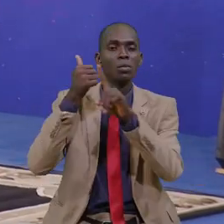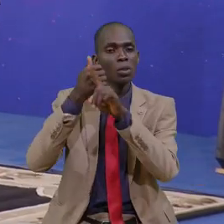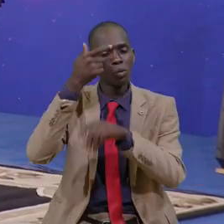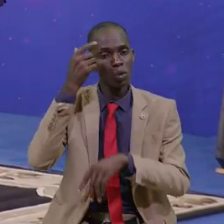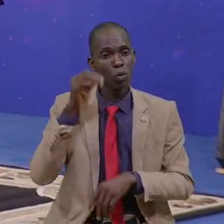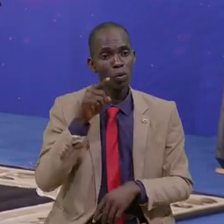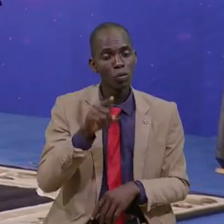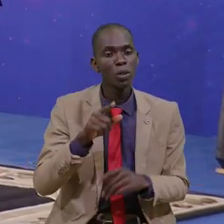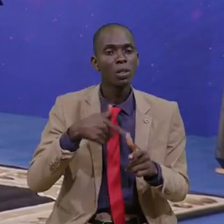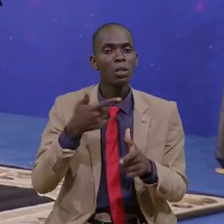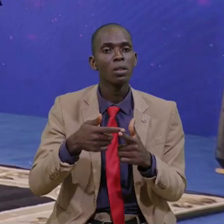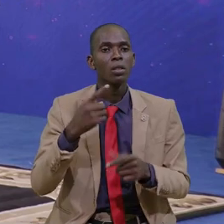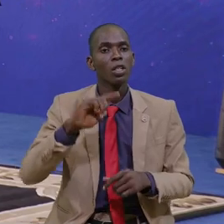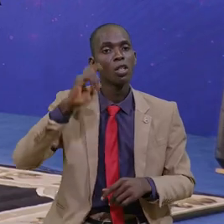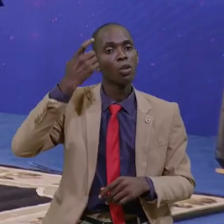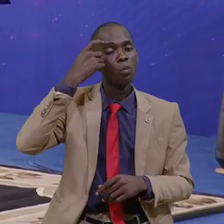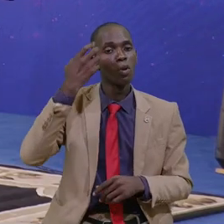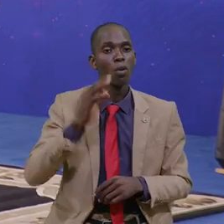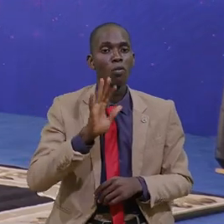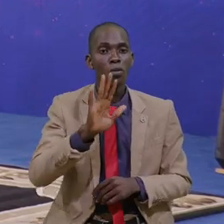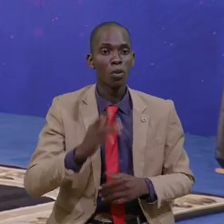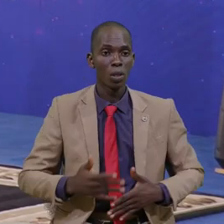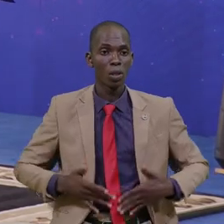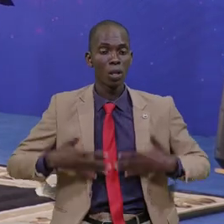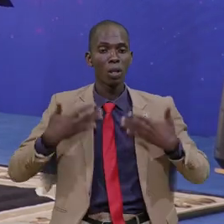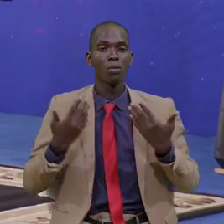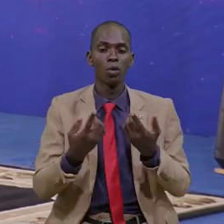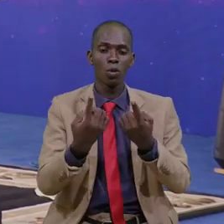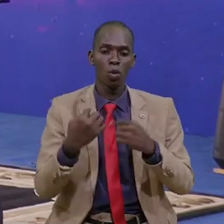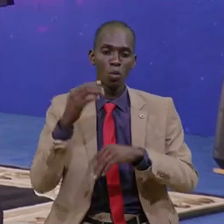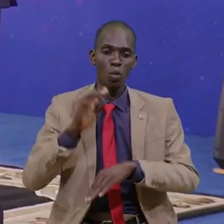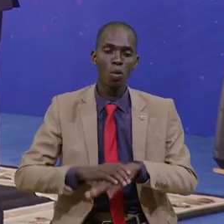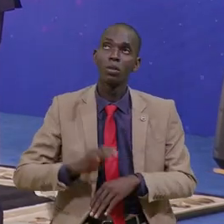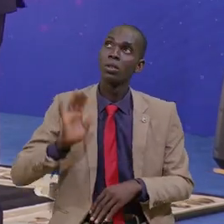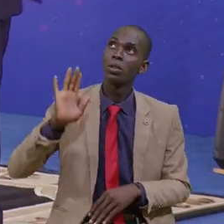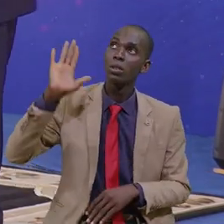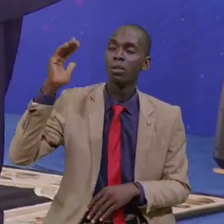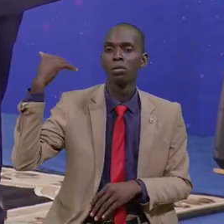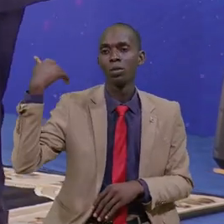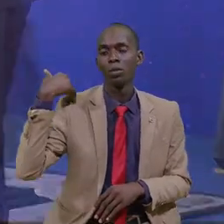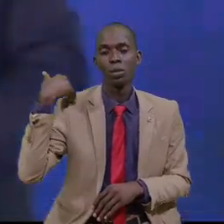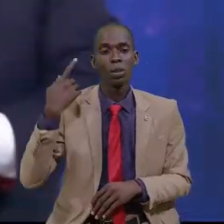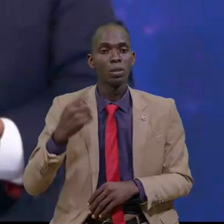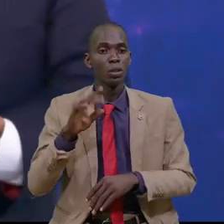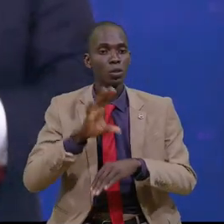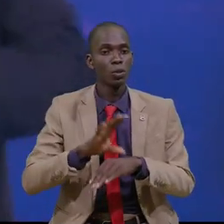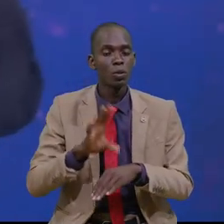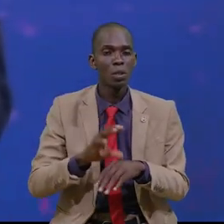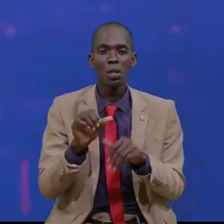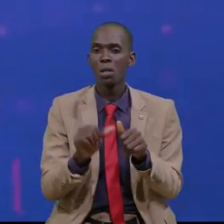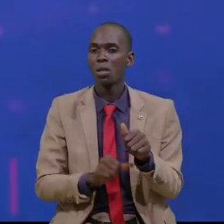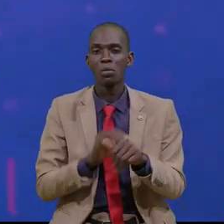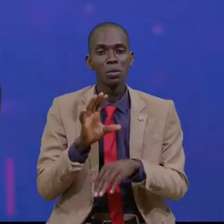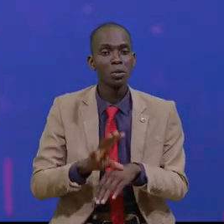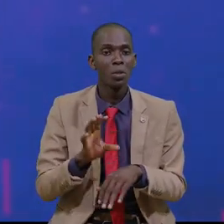government of your life comes upon his shoulder. The church, every church that